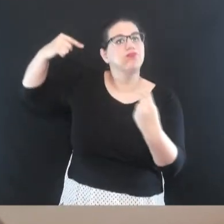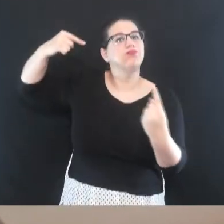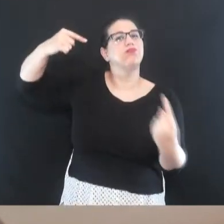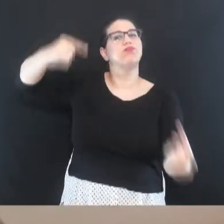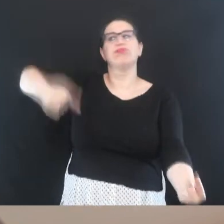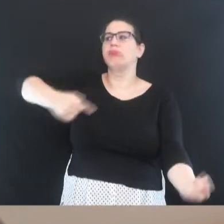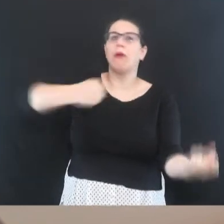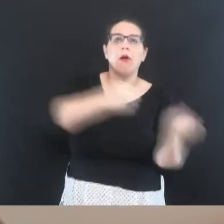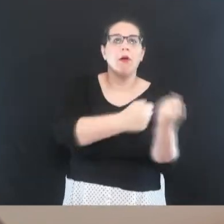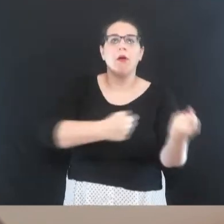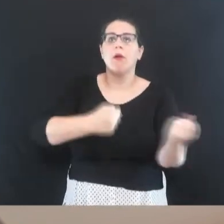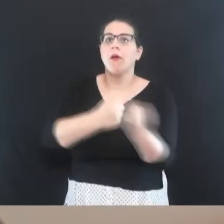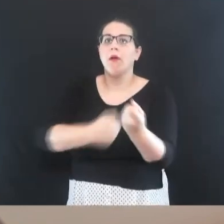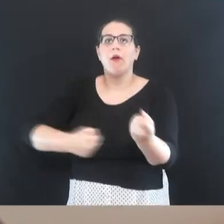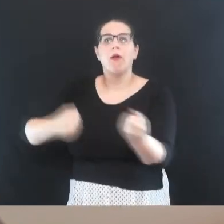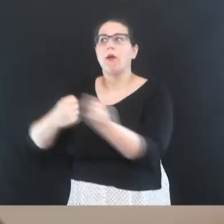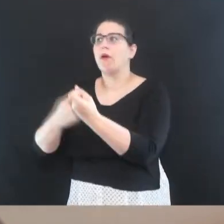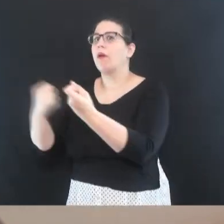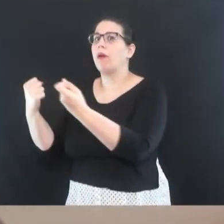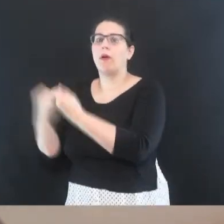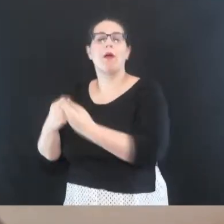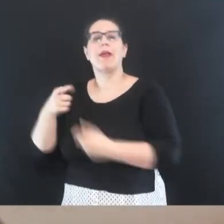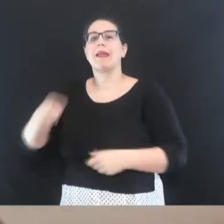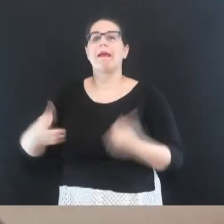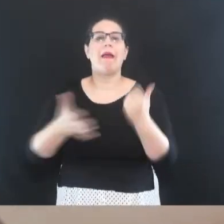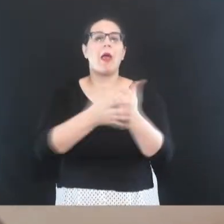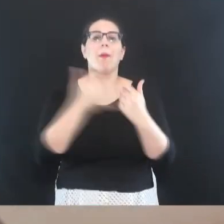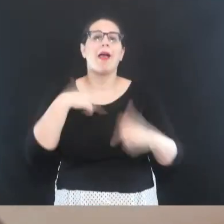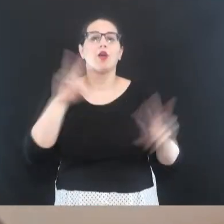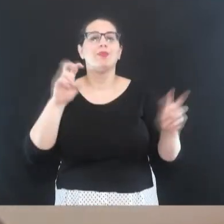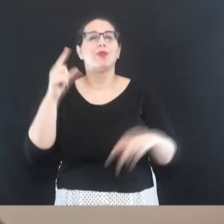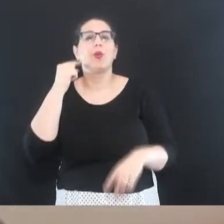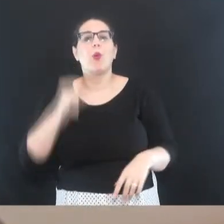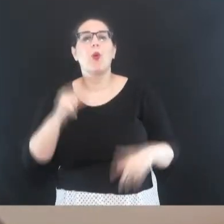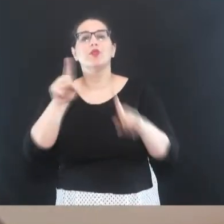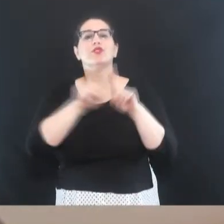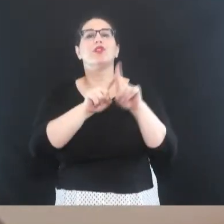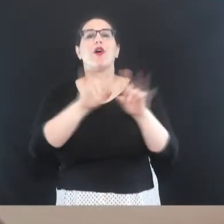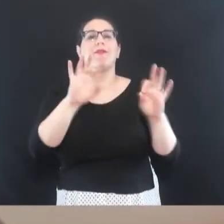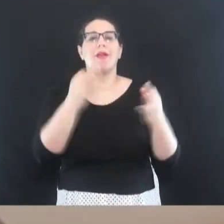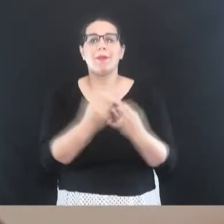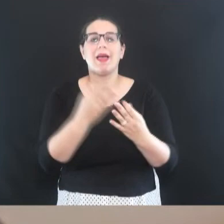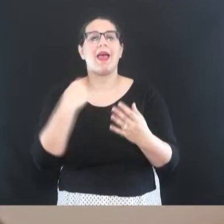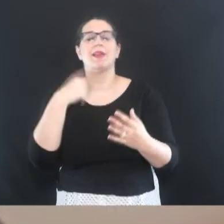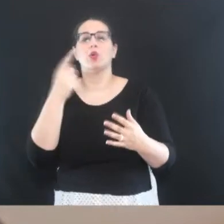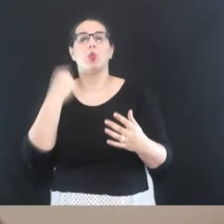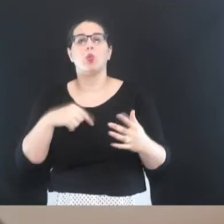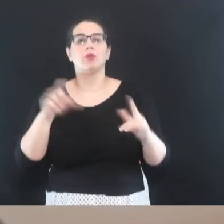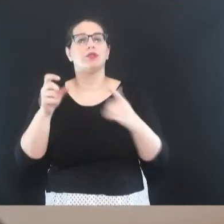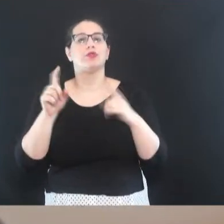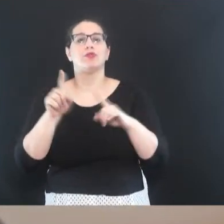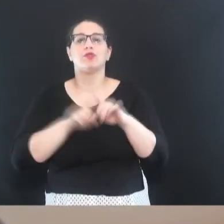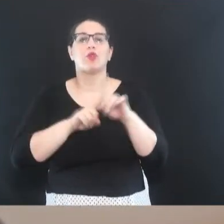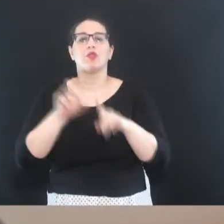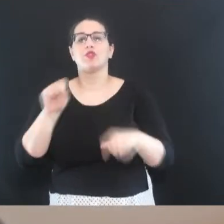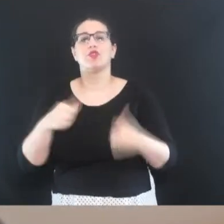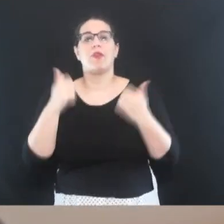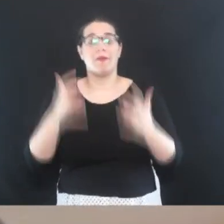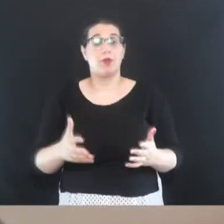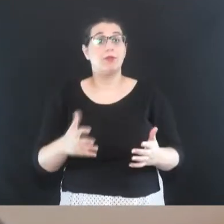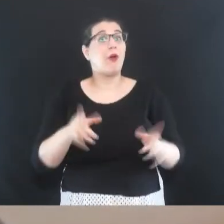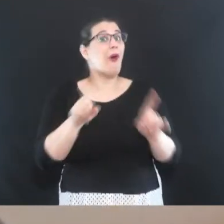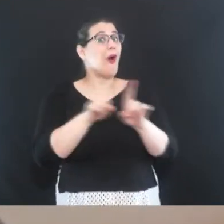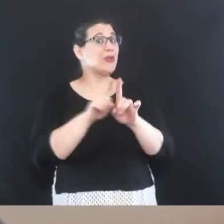families, particularly our Gold Star mothers. And lastly, on Sunday is my wife's